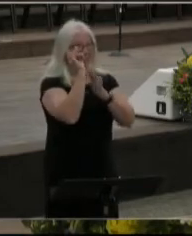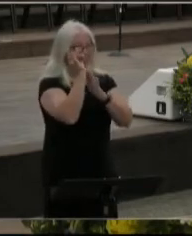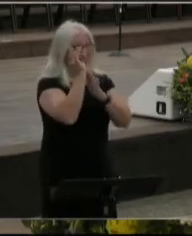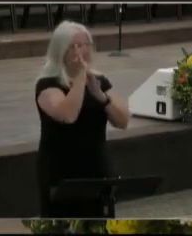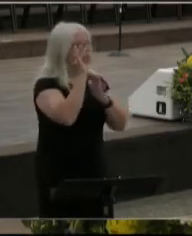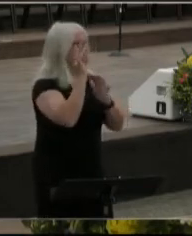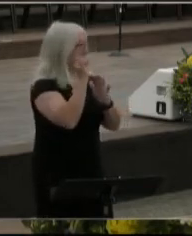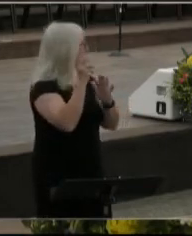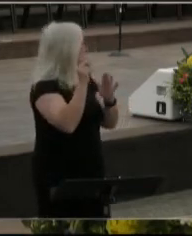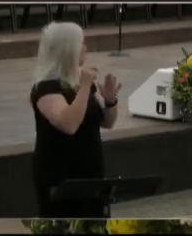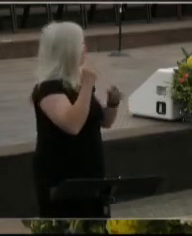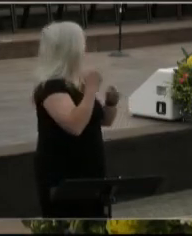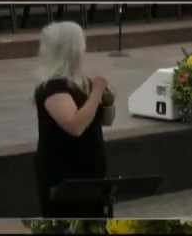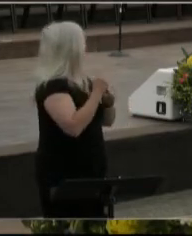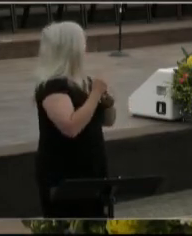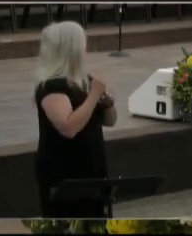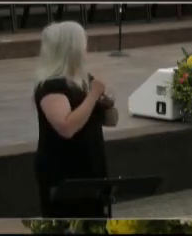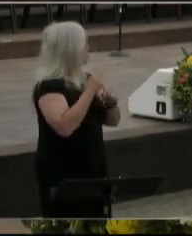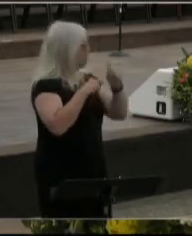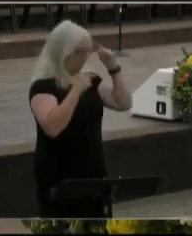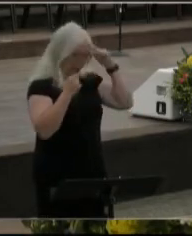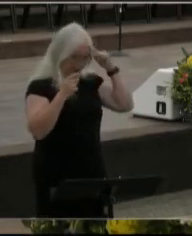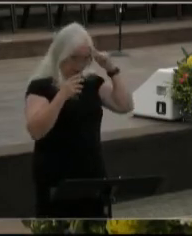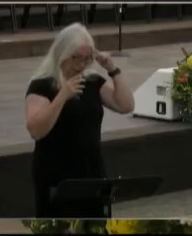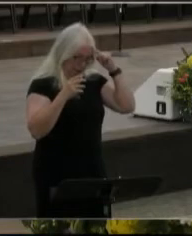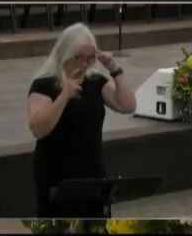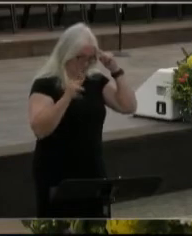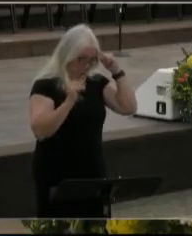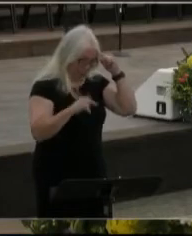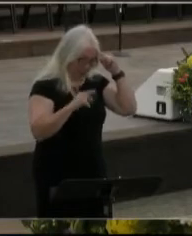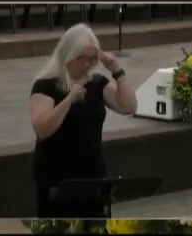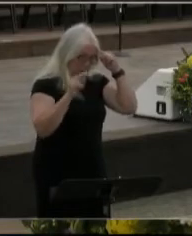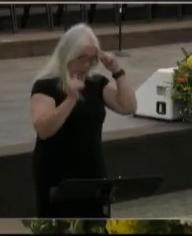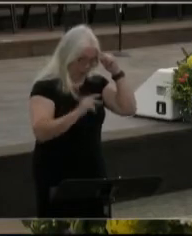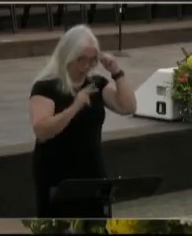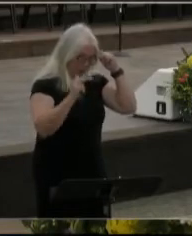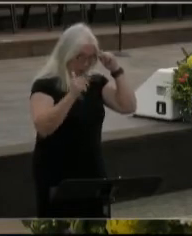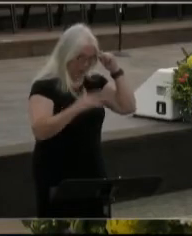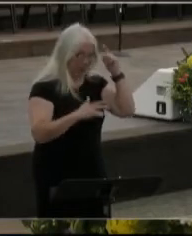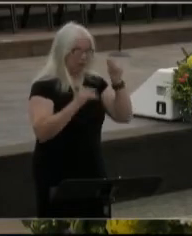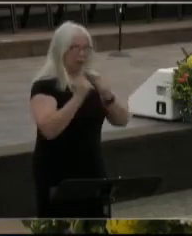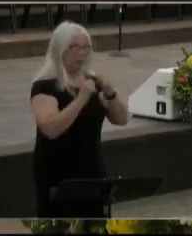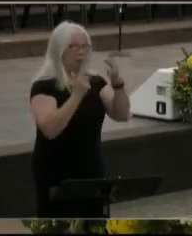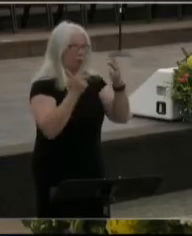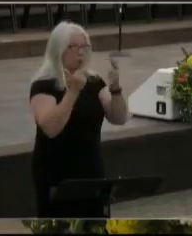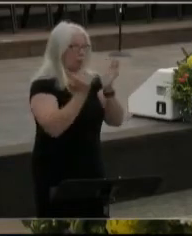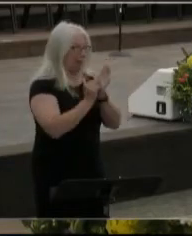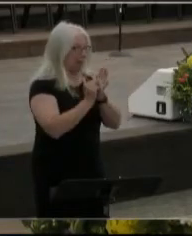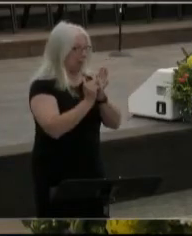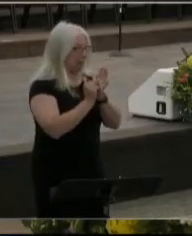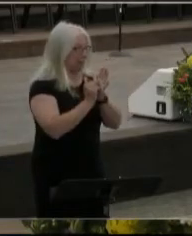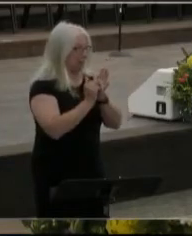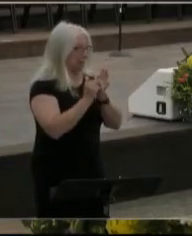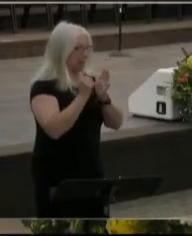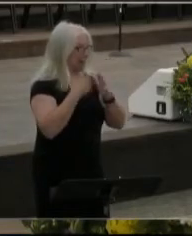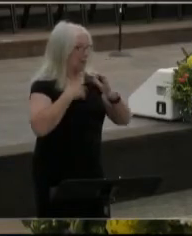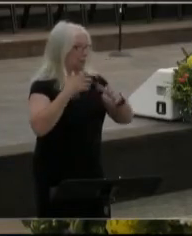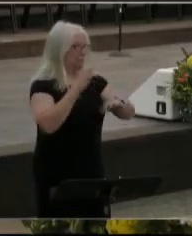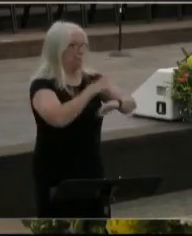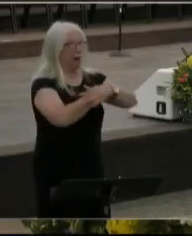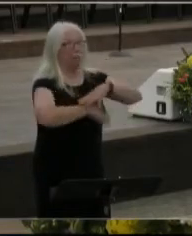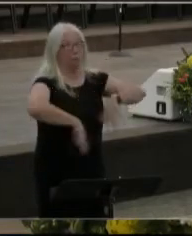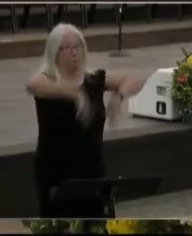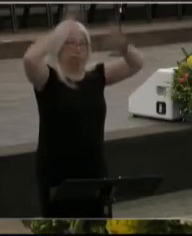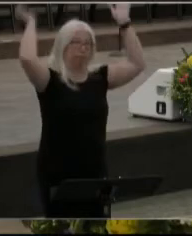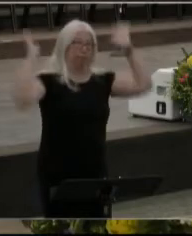ride it for 8 seconds, that's what you're supposed to do. All right, so in my mind, I'm going 1,000, 2,000. And usually you get about 3,000, and there's body parts